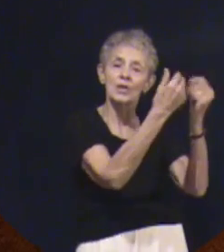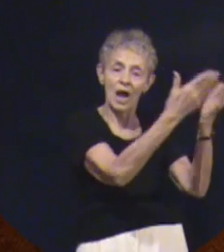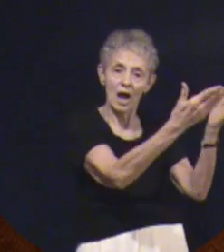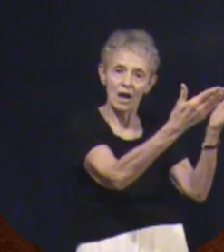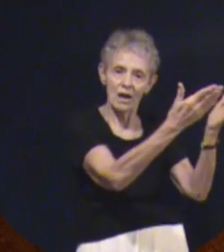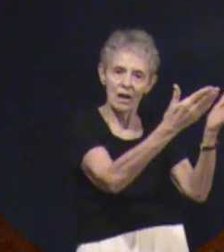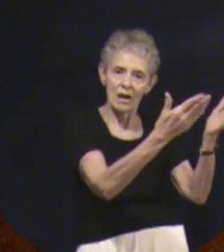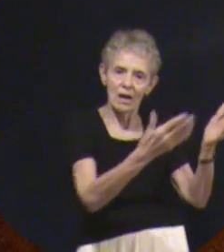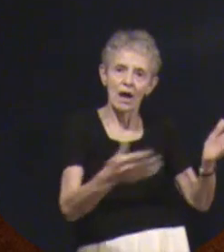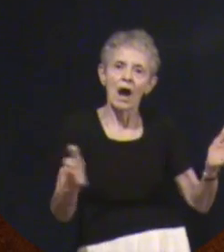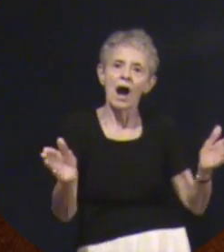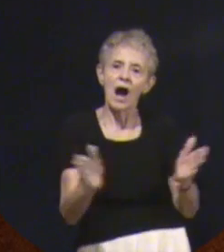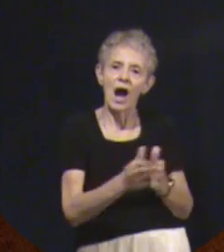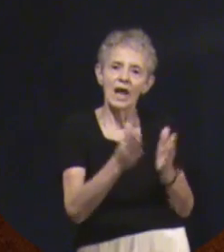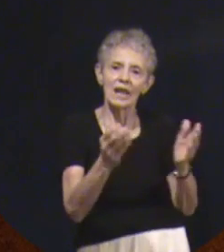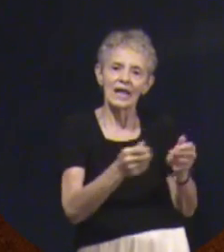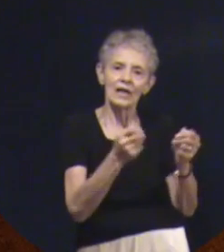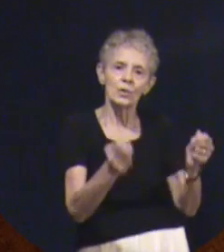alleluia,